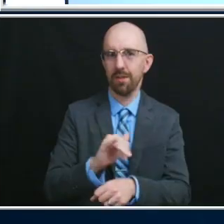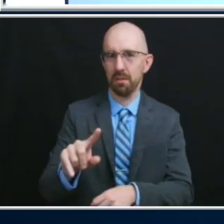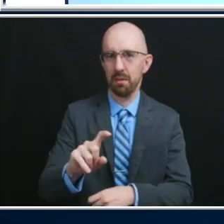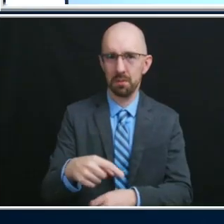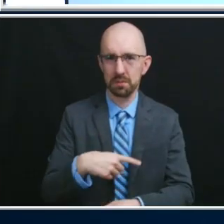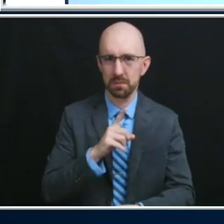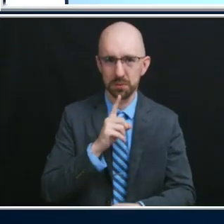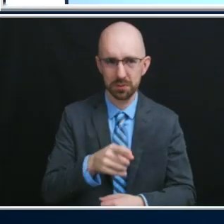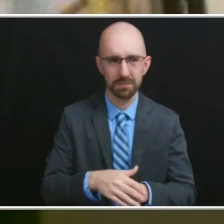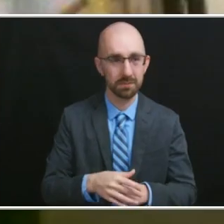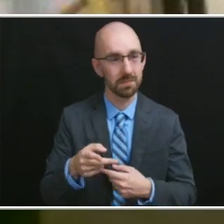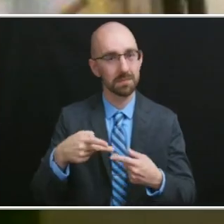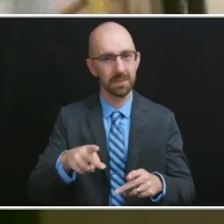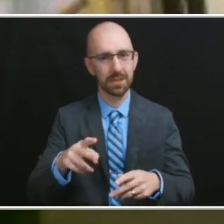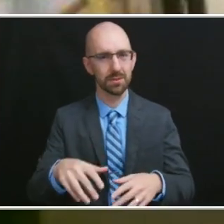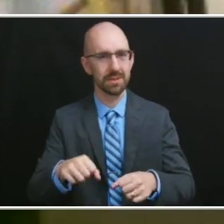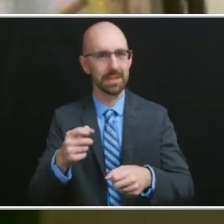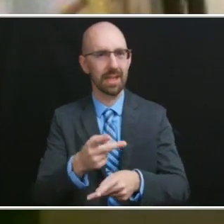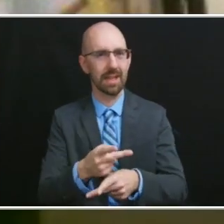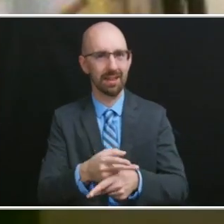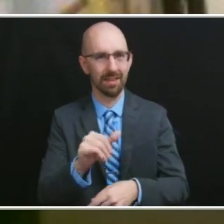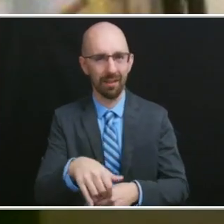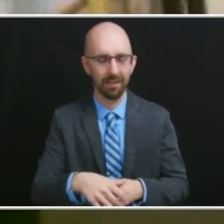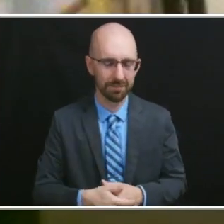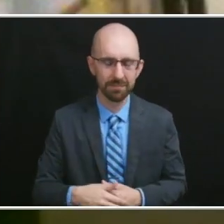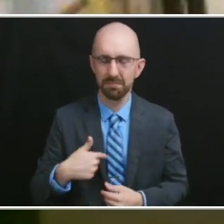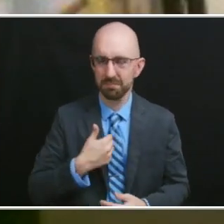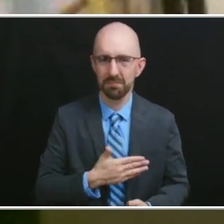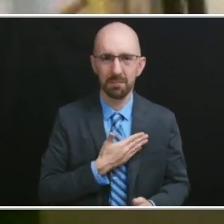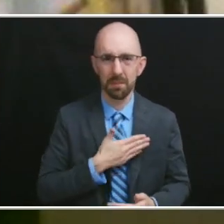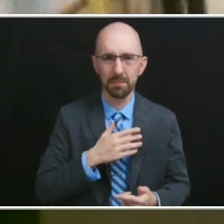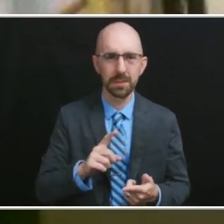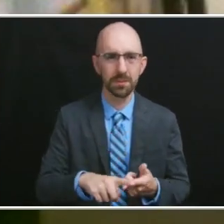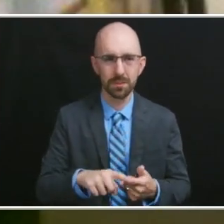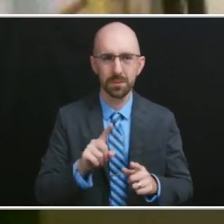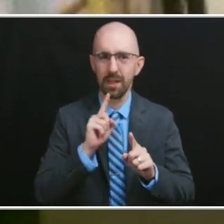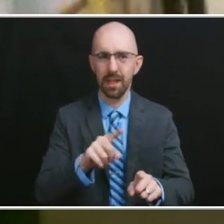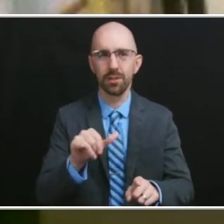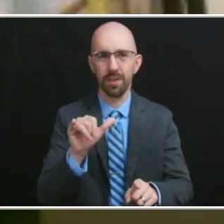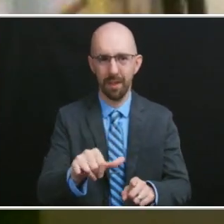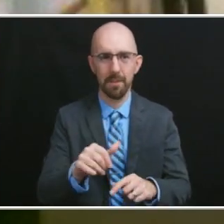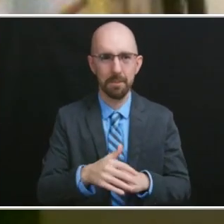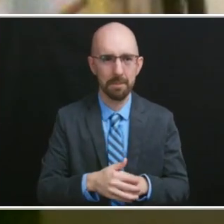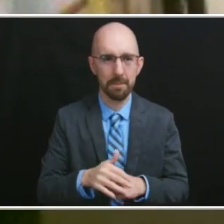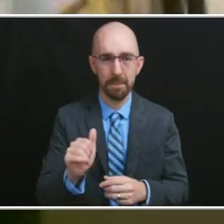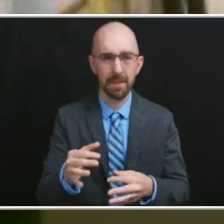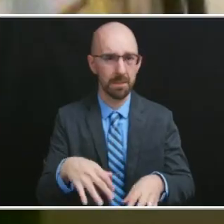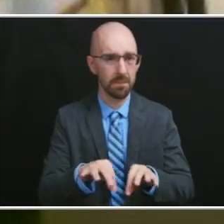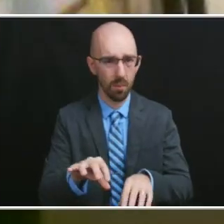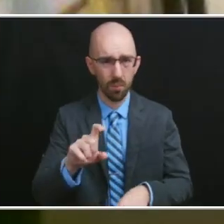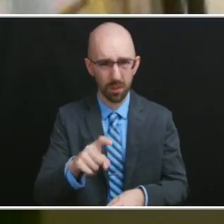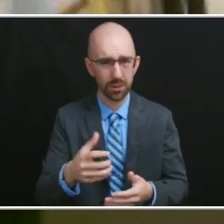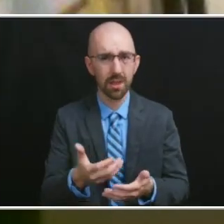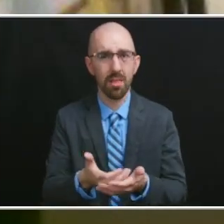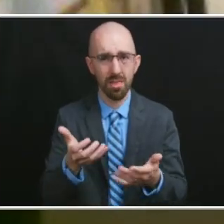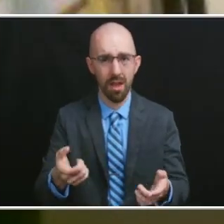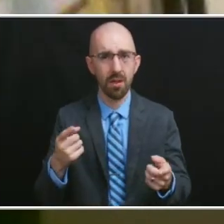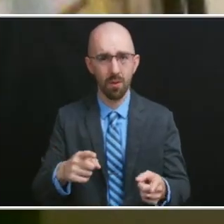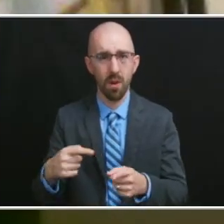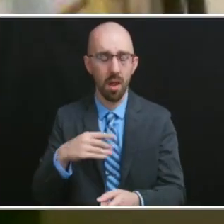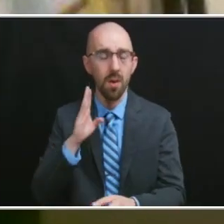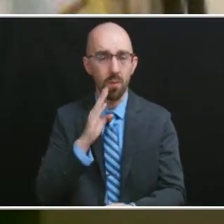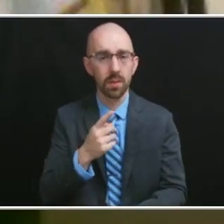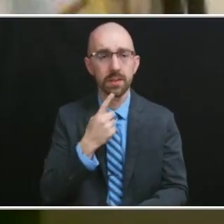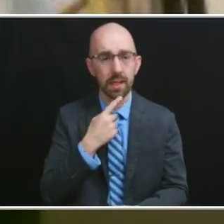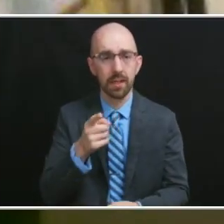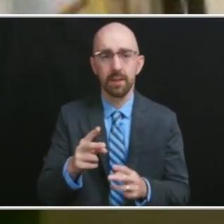take a swing at that. Sure, happy to answer this very important question, because there's a lot going on. I would say this is